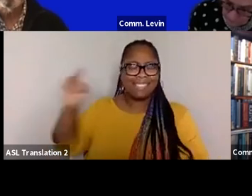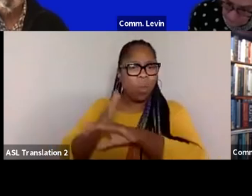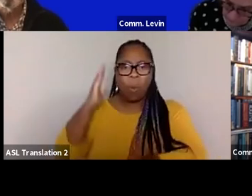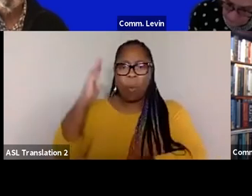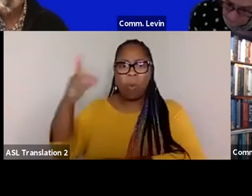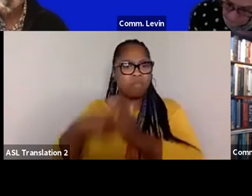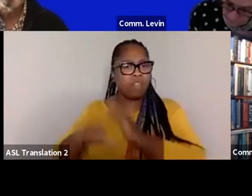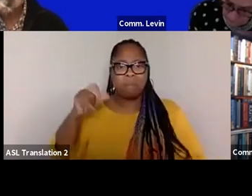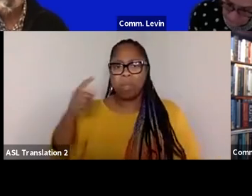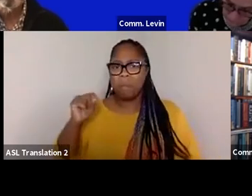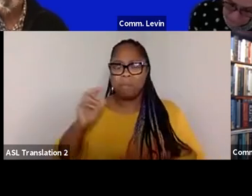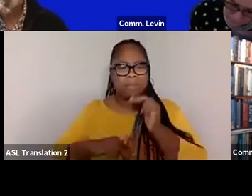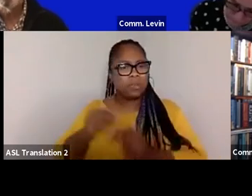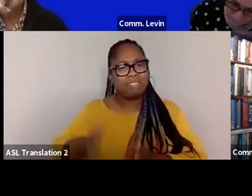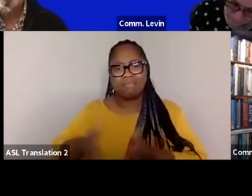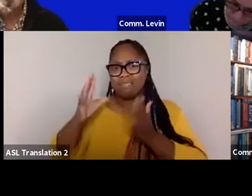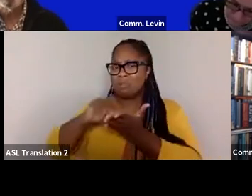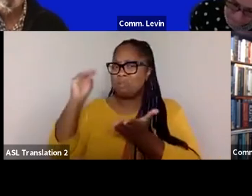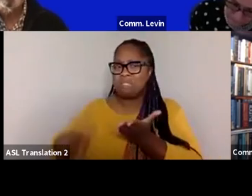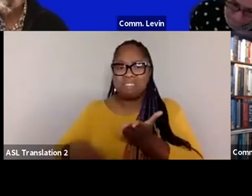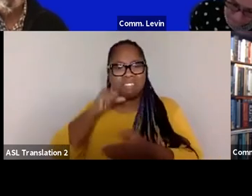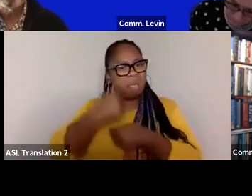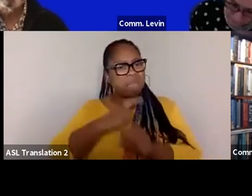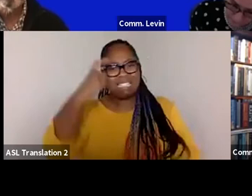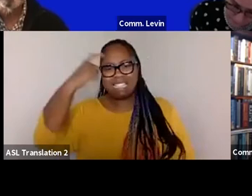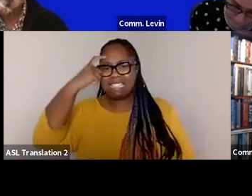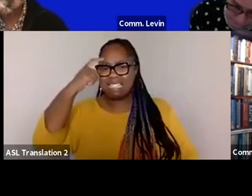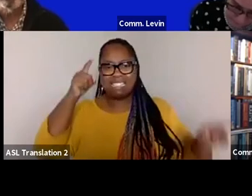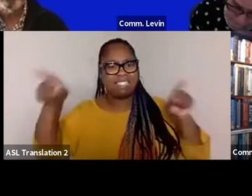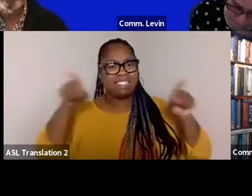would be, it doesn't make any sense unless you're looking through the lens